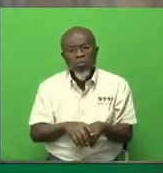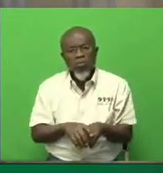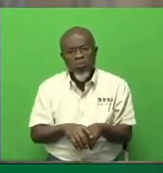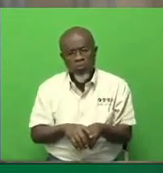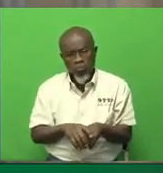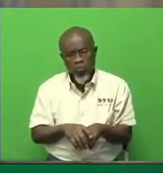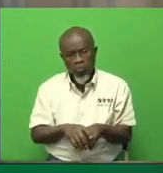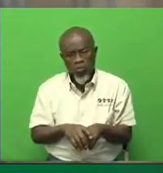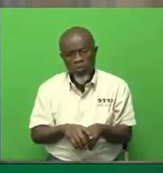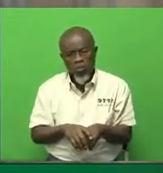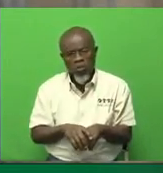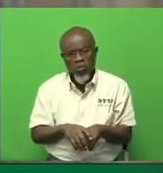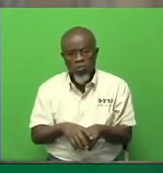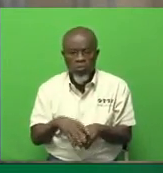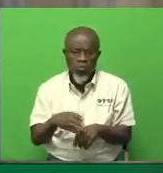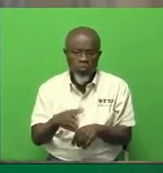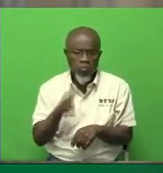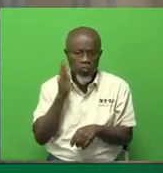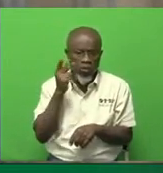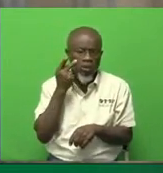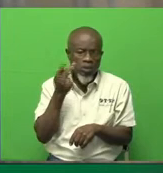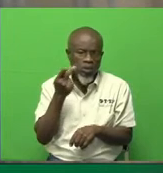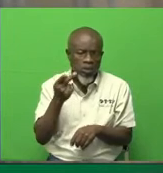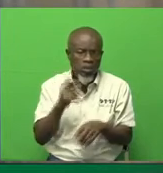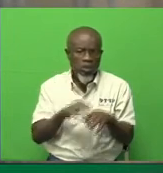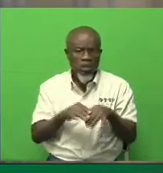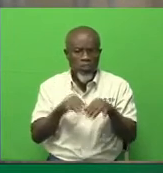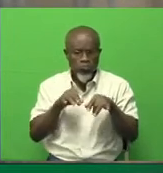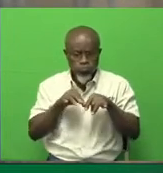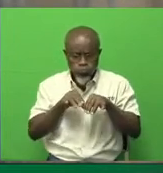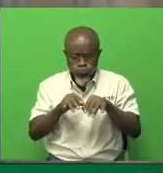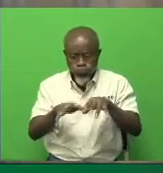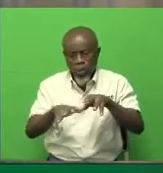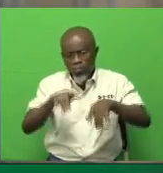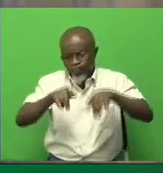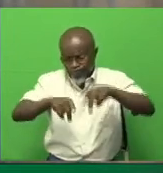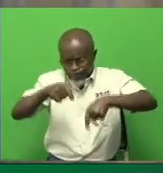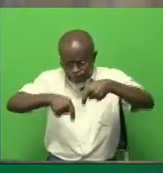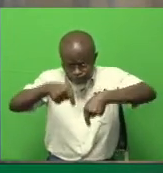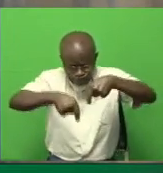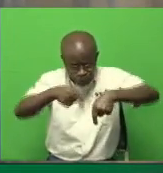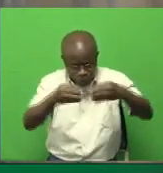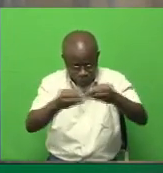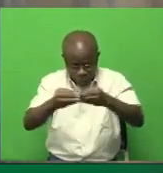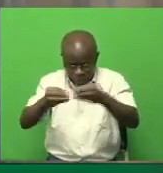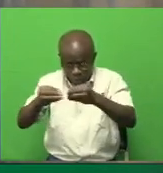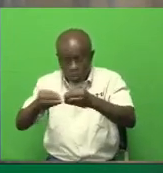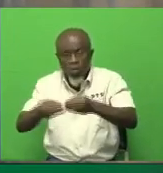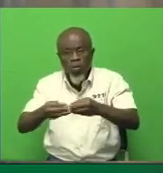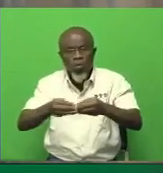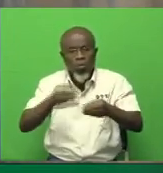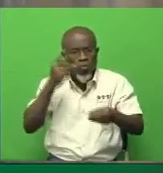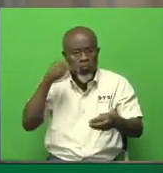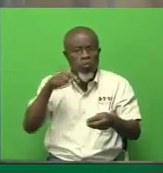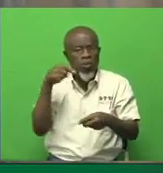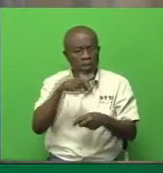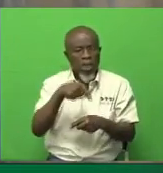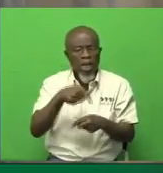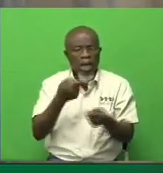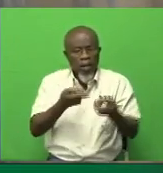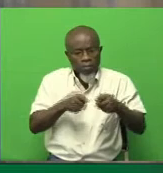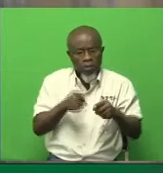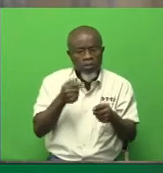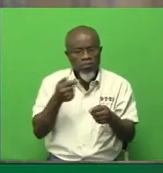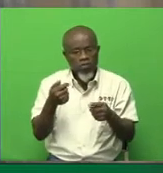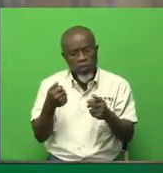with very serious consequences for the people of Trinidad and Tobago this is a very very urgent matter that